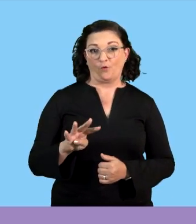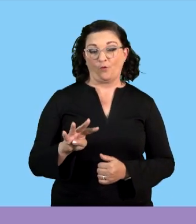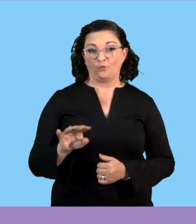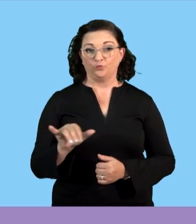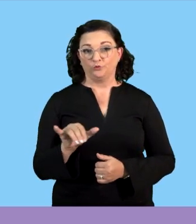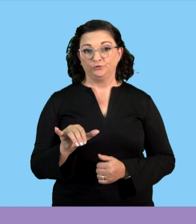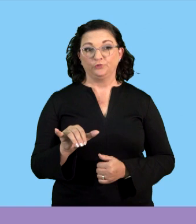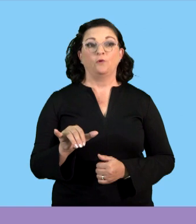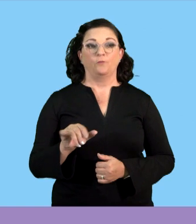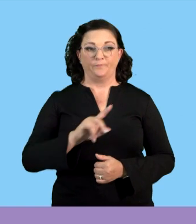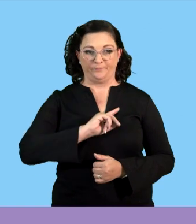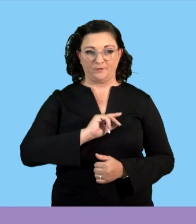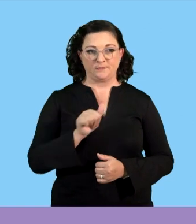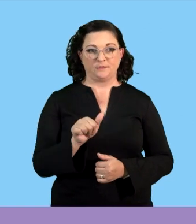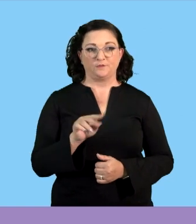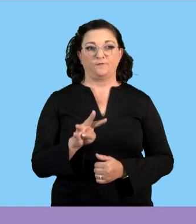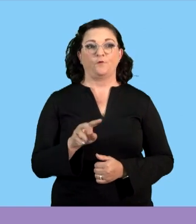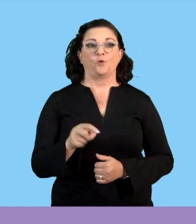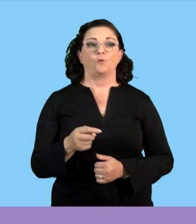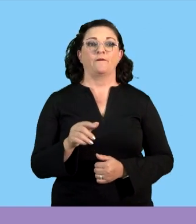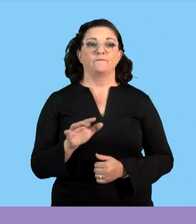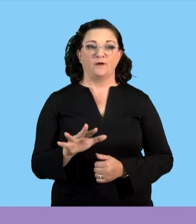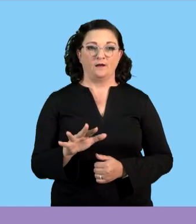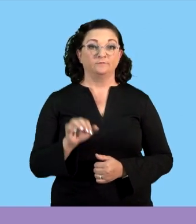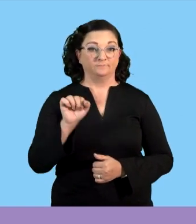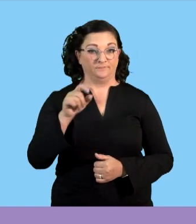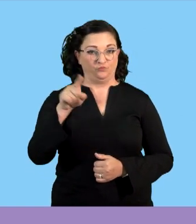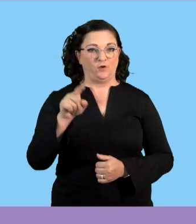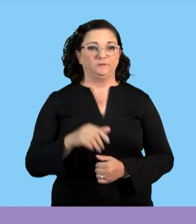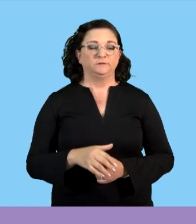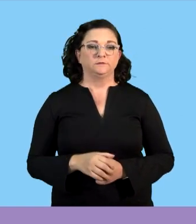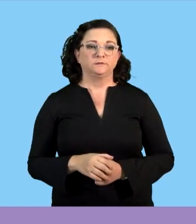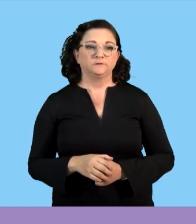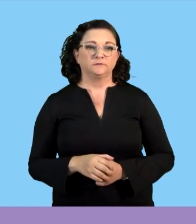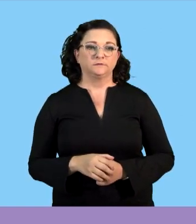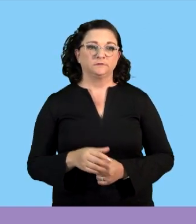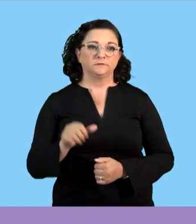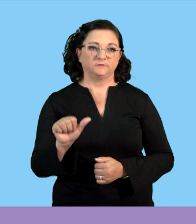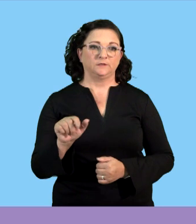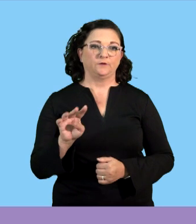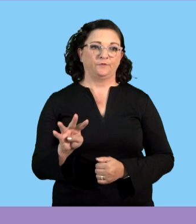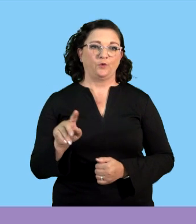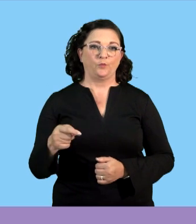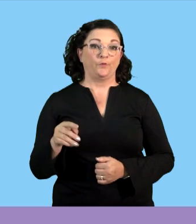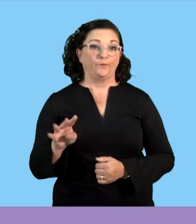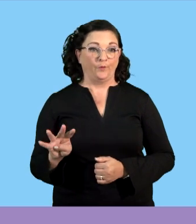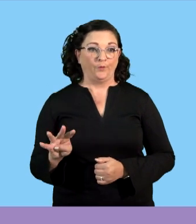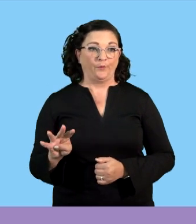64.4. This should be 64.5, and you are getting it right, followed by